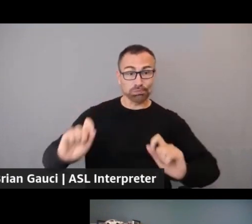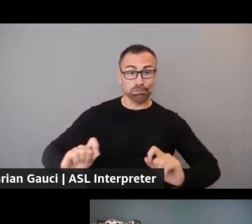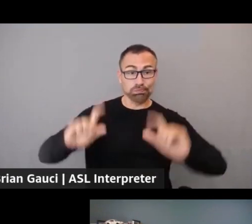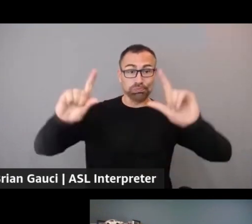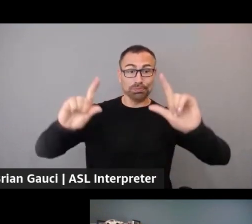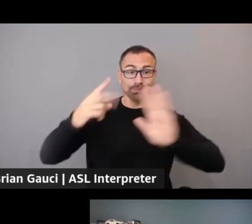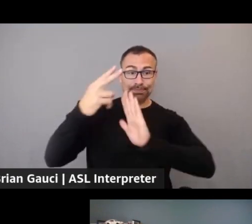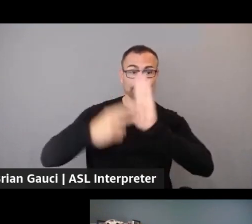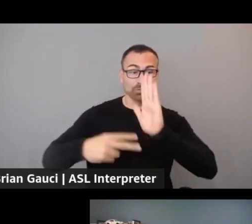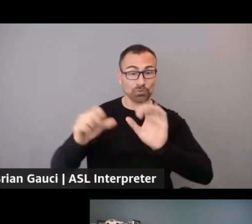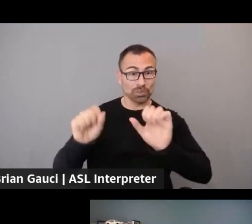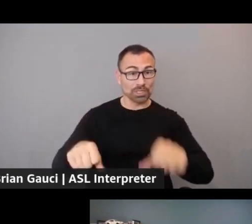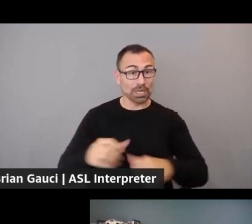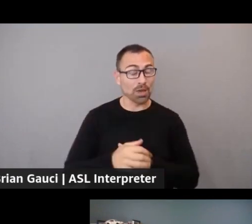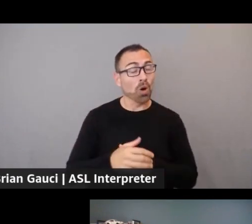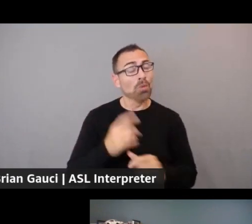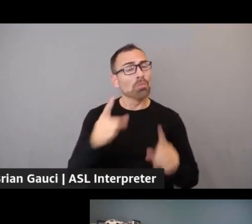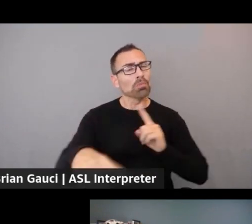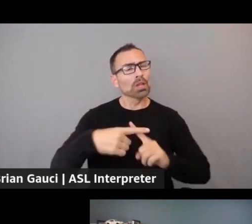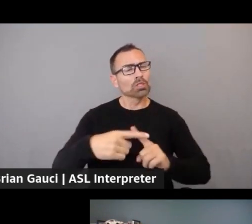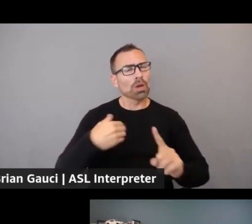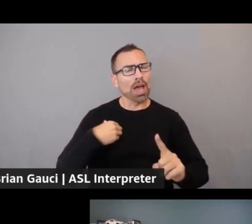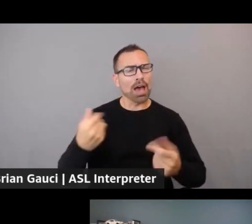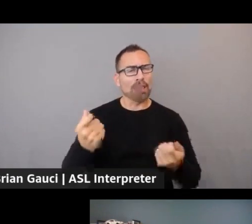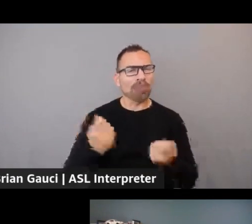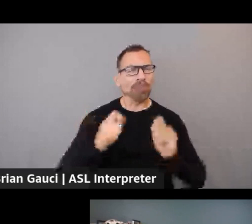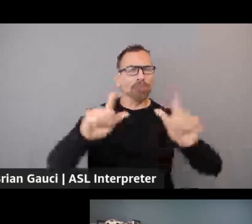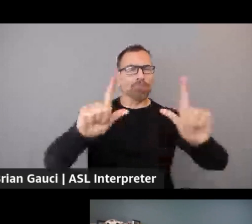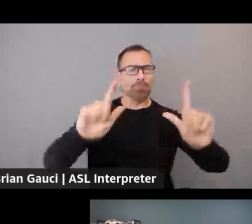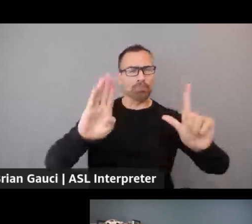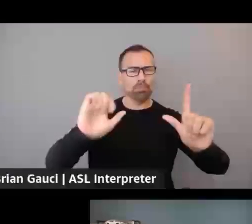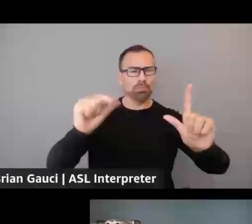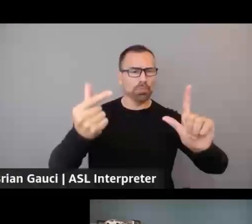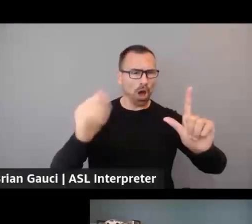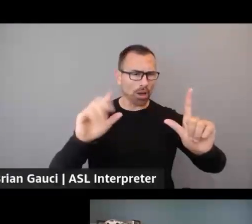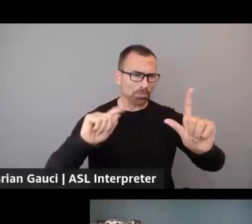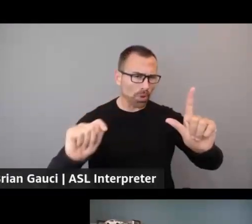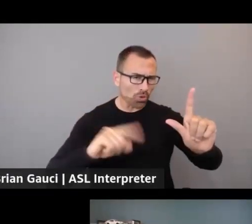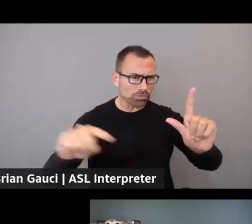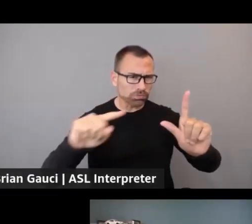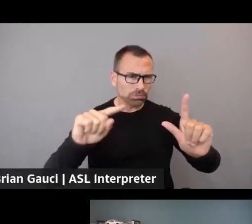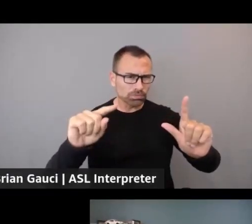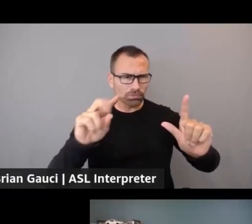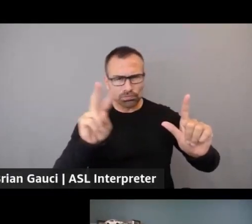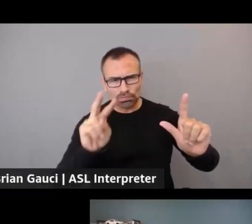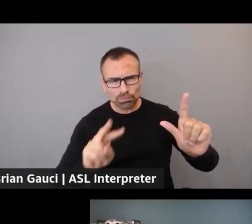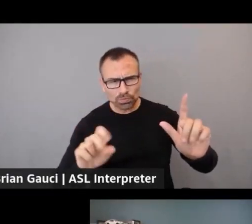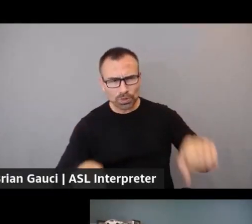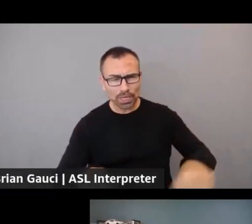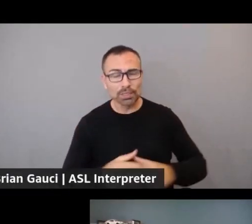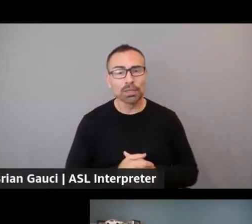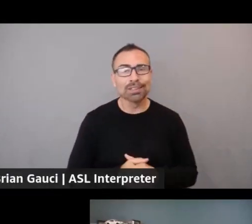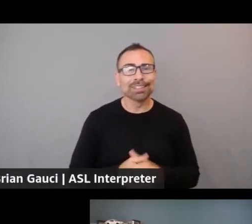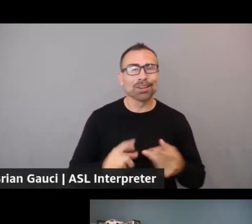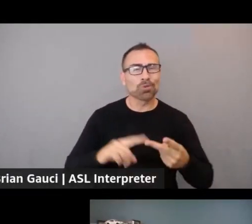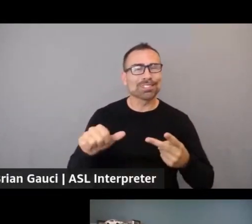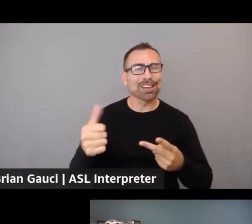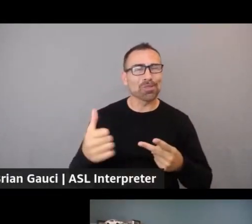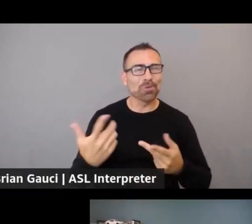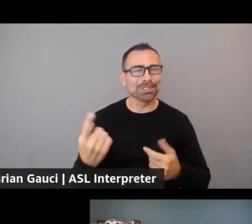page information. So maybe not the entire paper, but people take a look. And what's our other? That would be